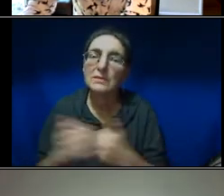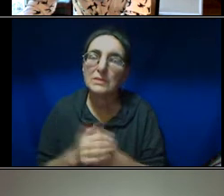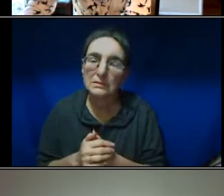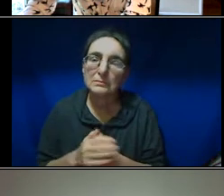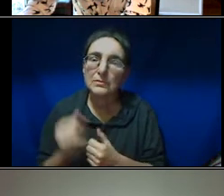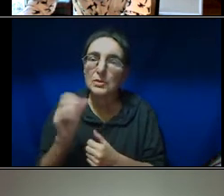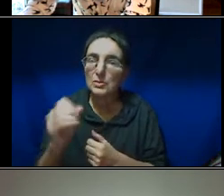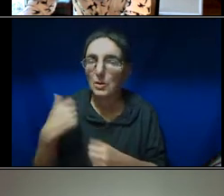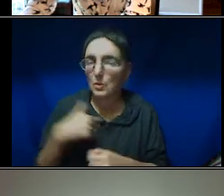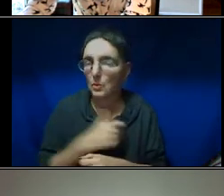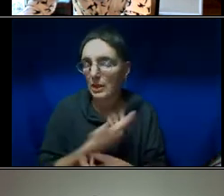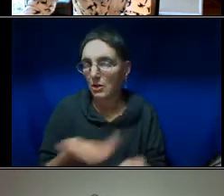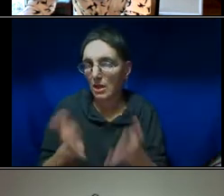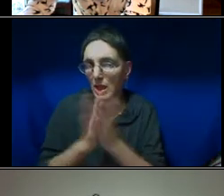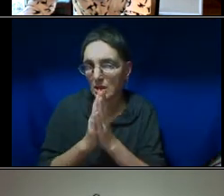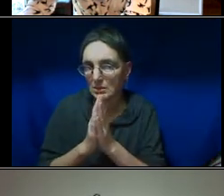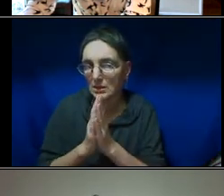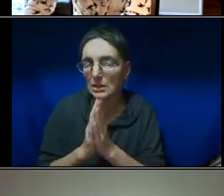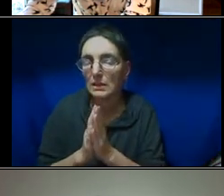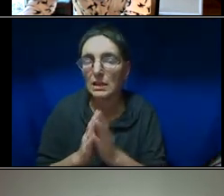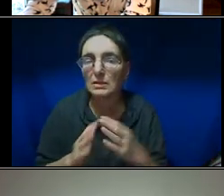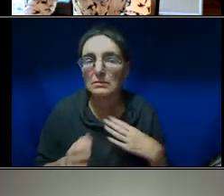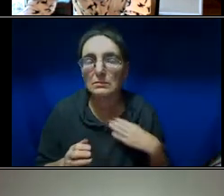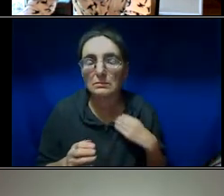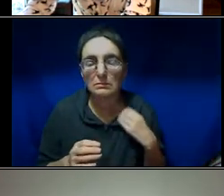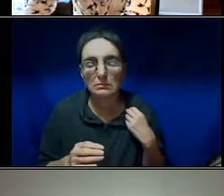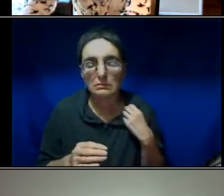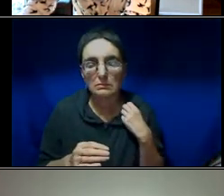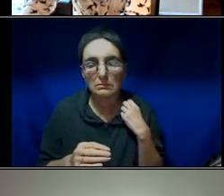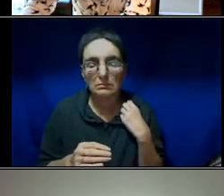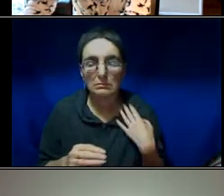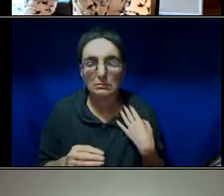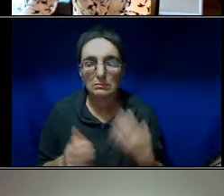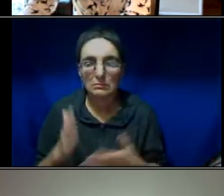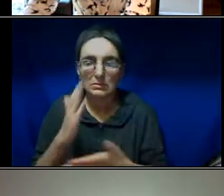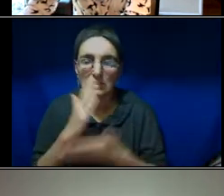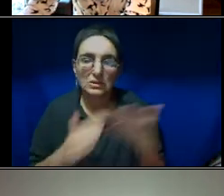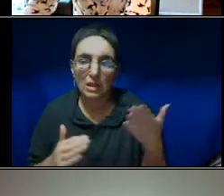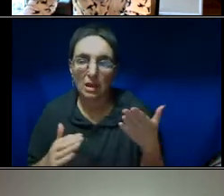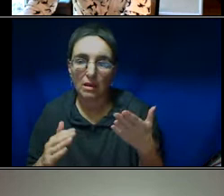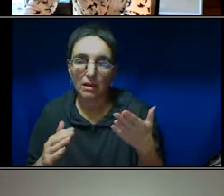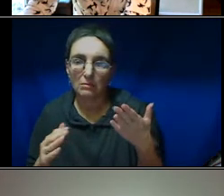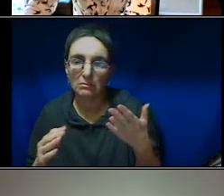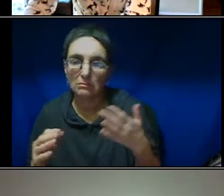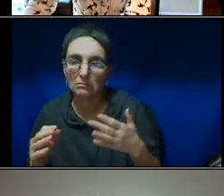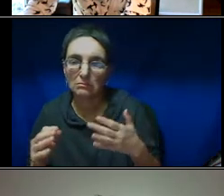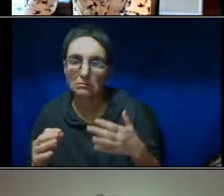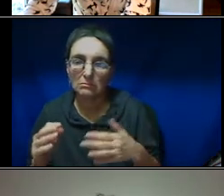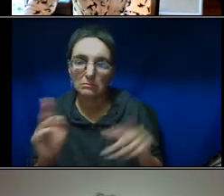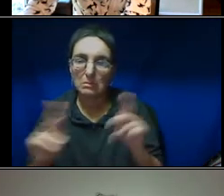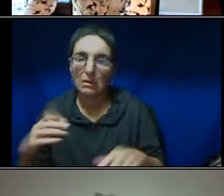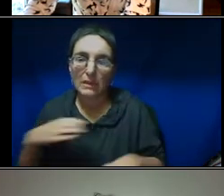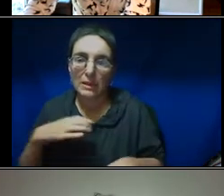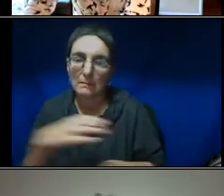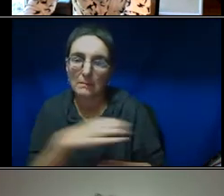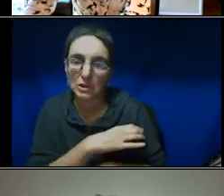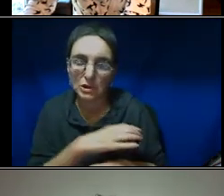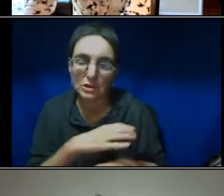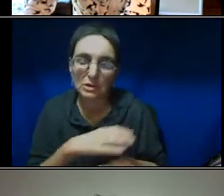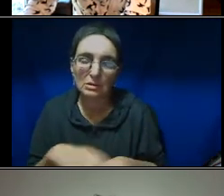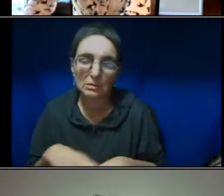we are asking that some percentage of this commission be unhoused voices. We have candidates